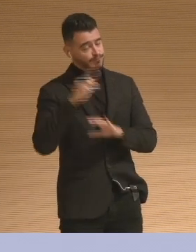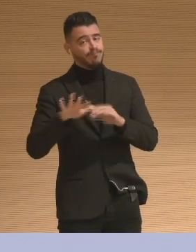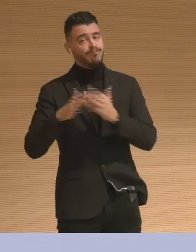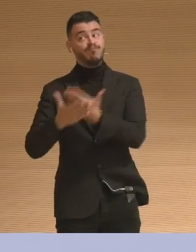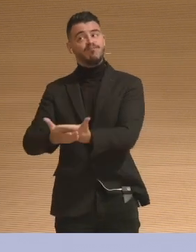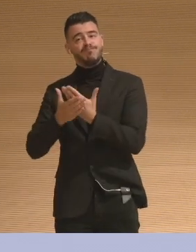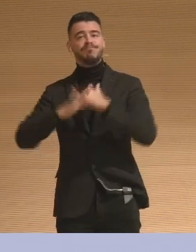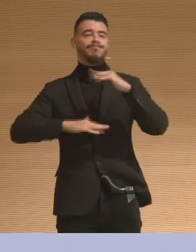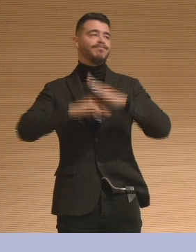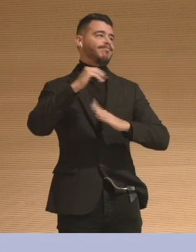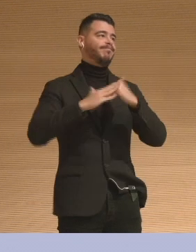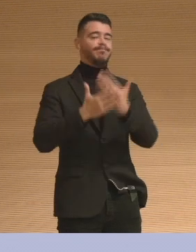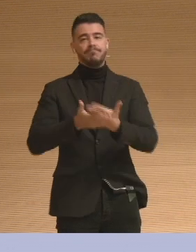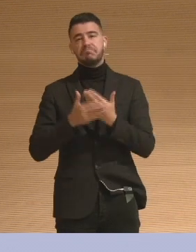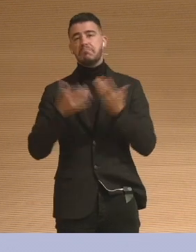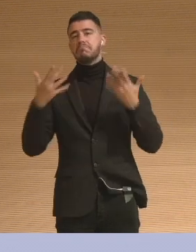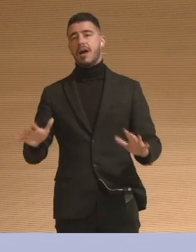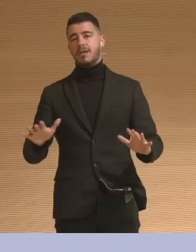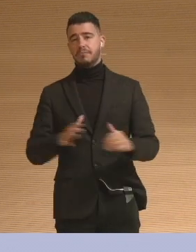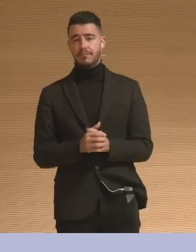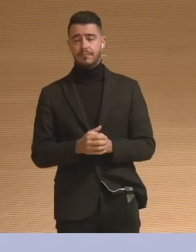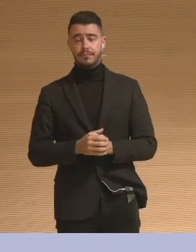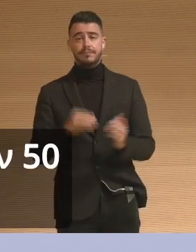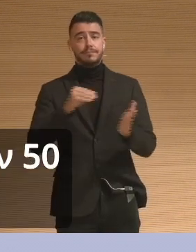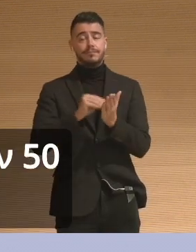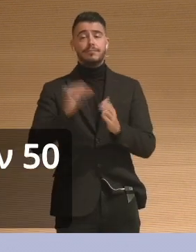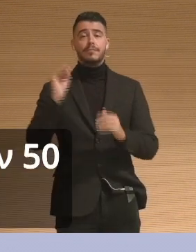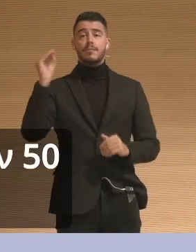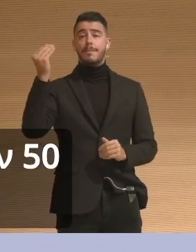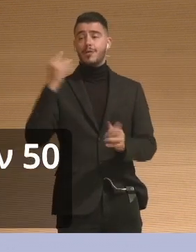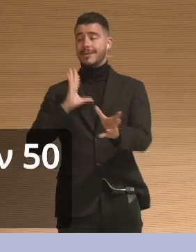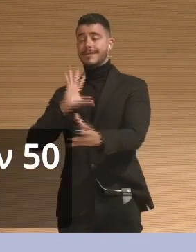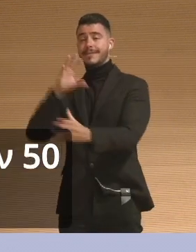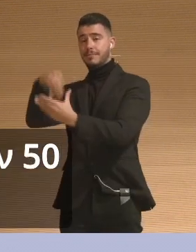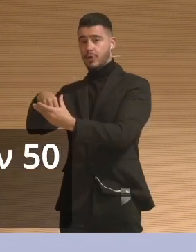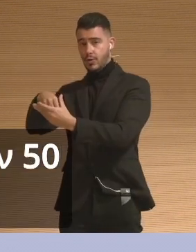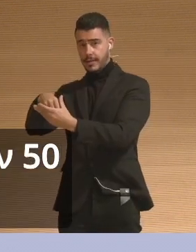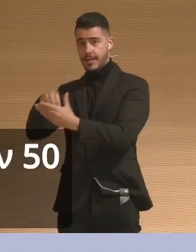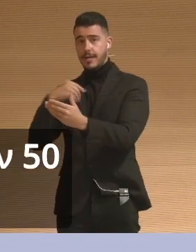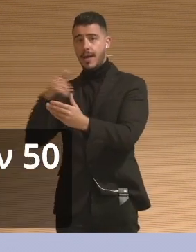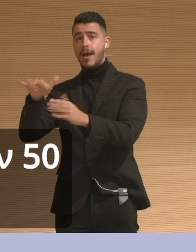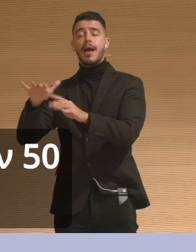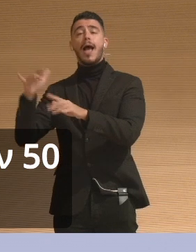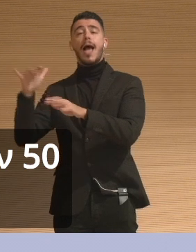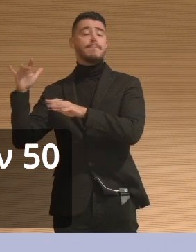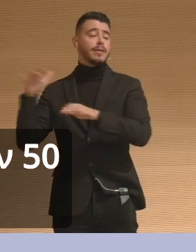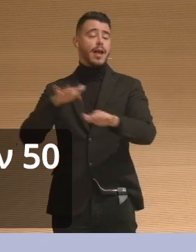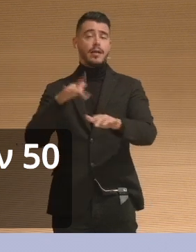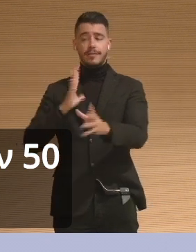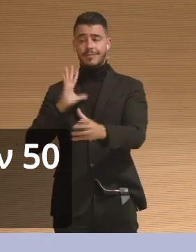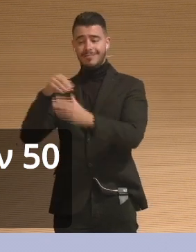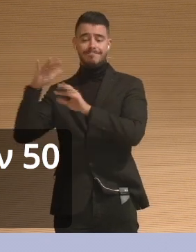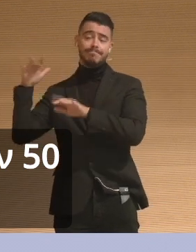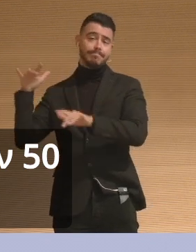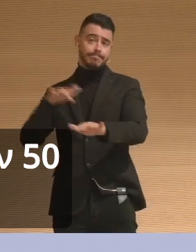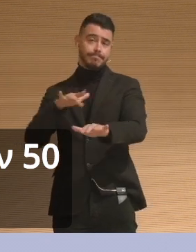Cultural engagement may also promote longevity in older adults. This study followed a nationally representative sample of adults aged